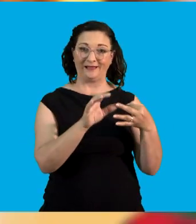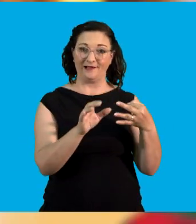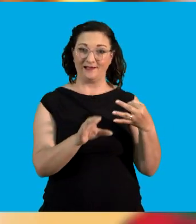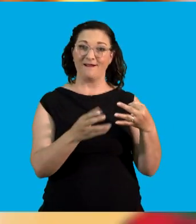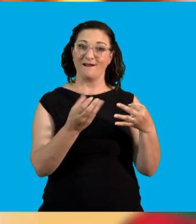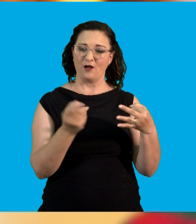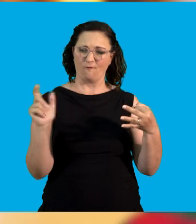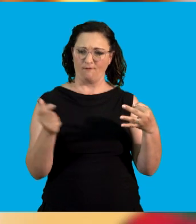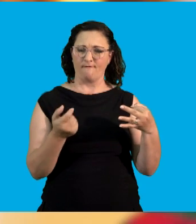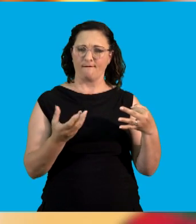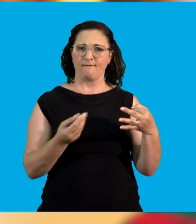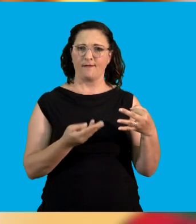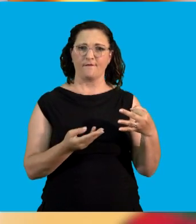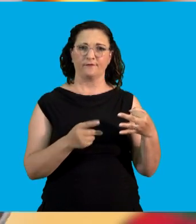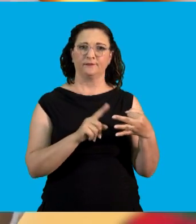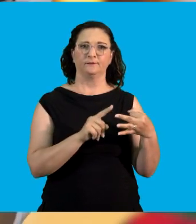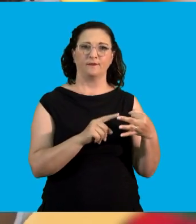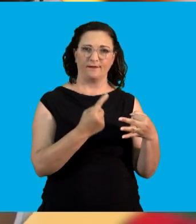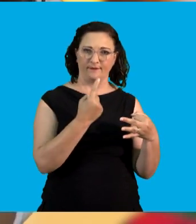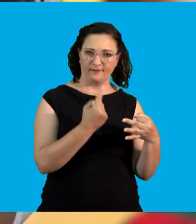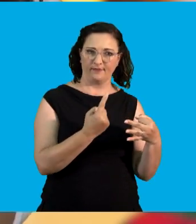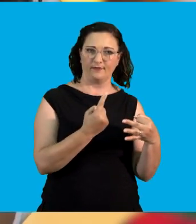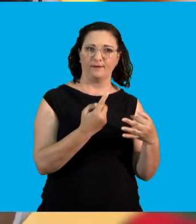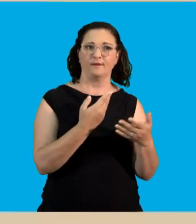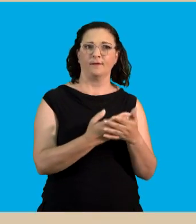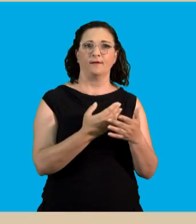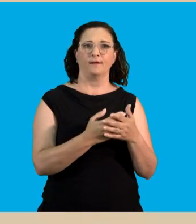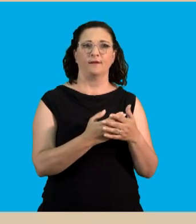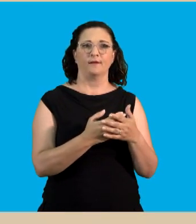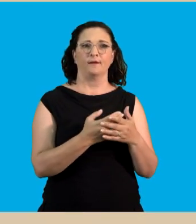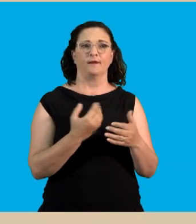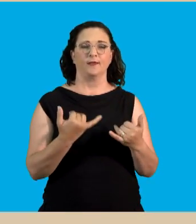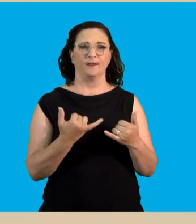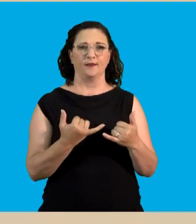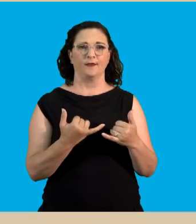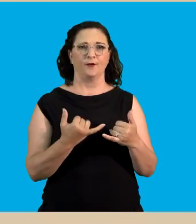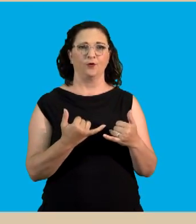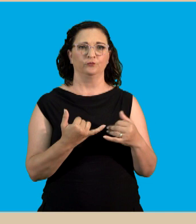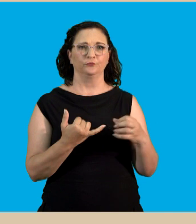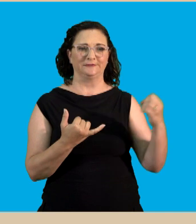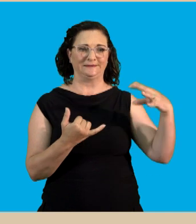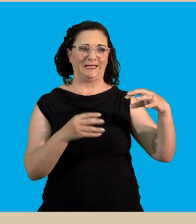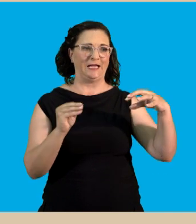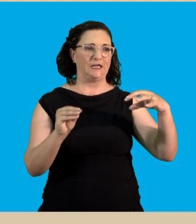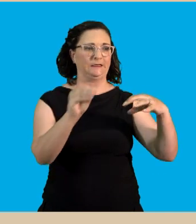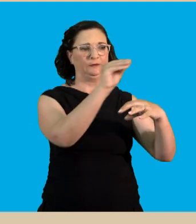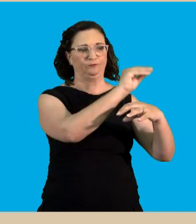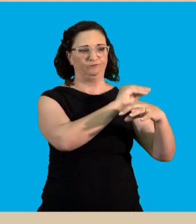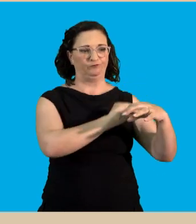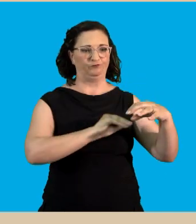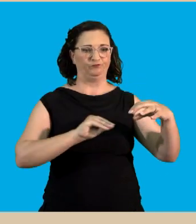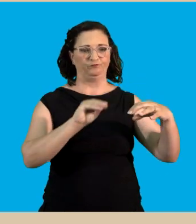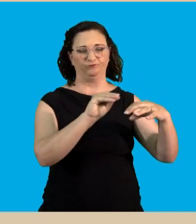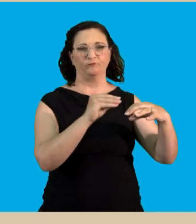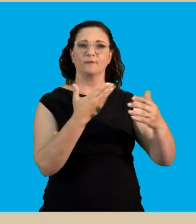3 characteristics. 1, they are able to travel around the sun. Travel